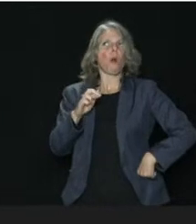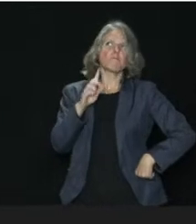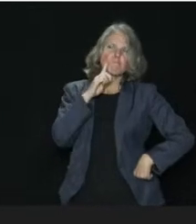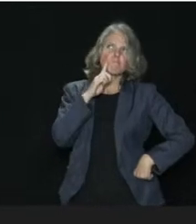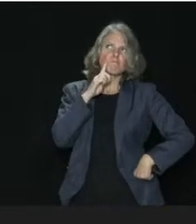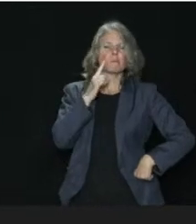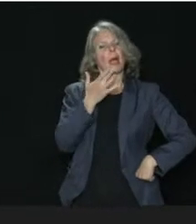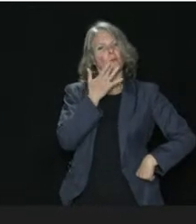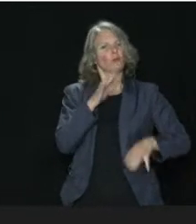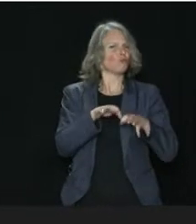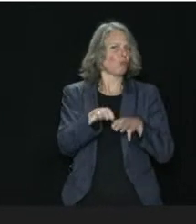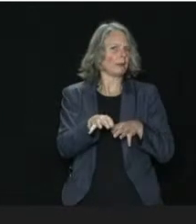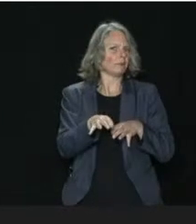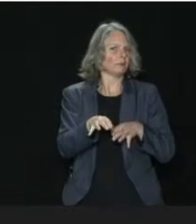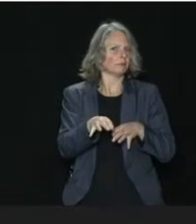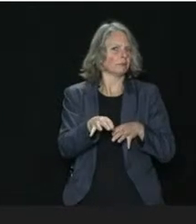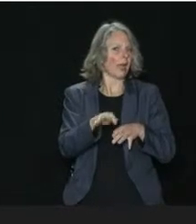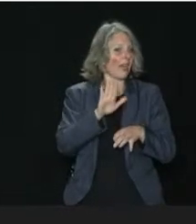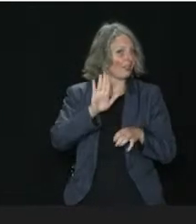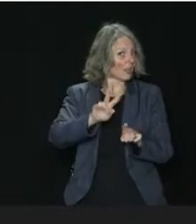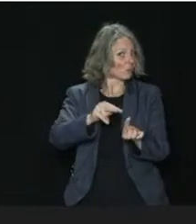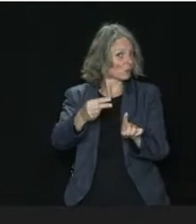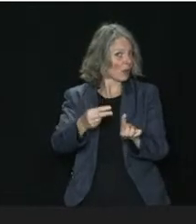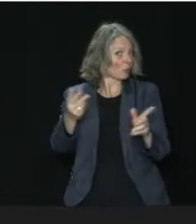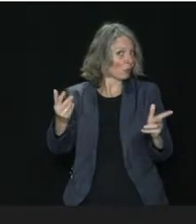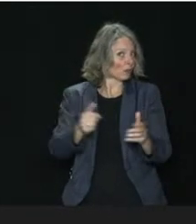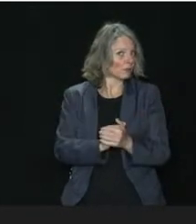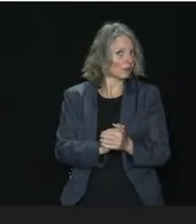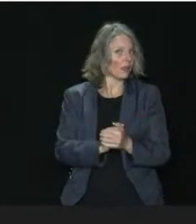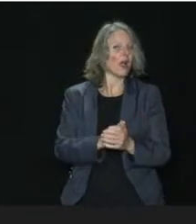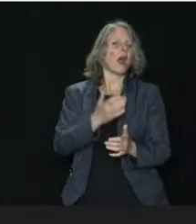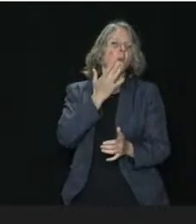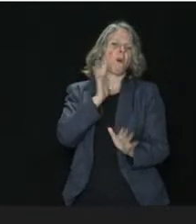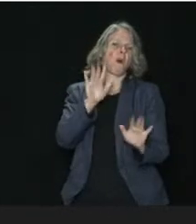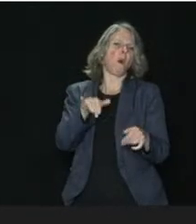wait to get an